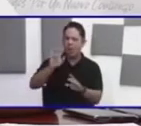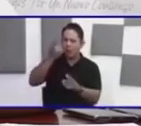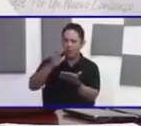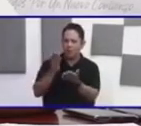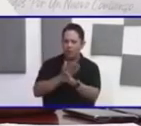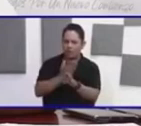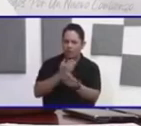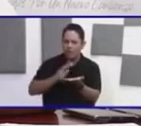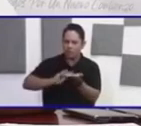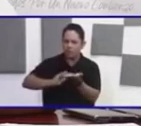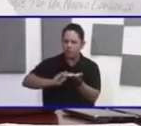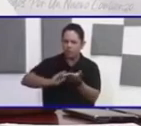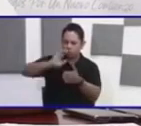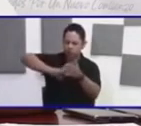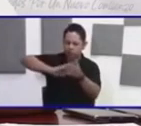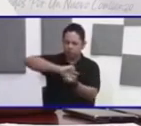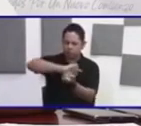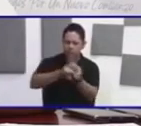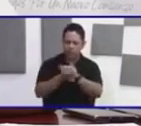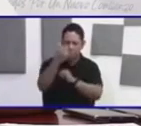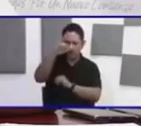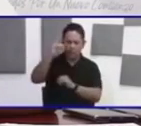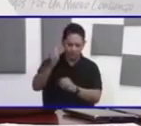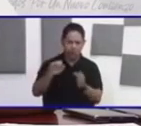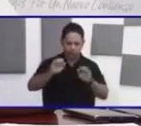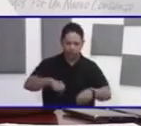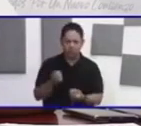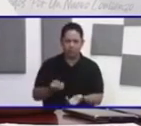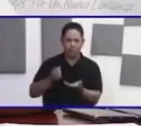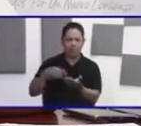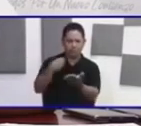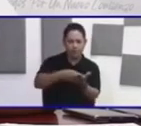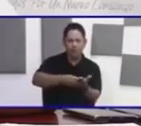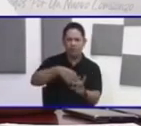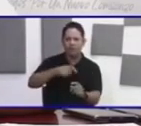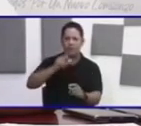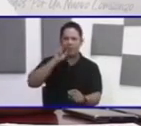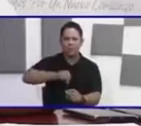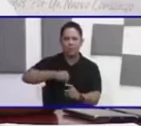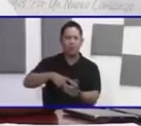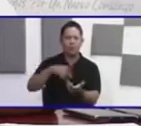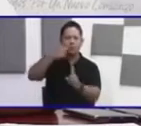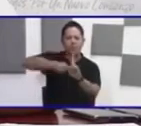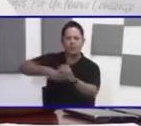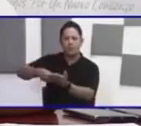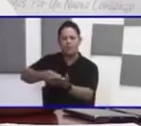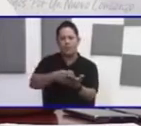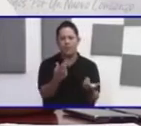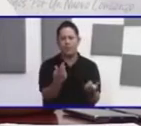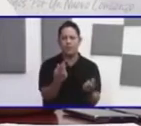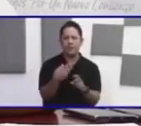coming up ahead. And with the rest, with the level 4, 5, and 6, we want to have the payment with our